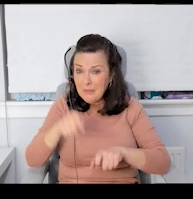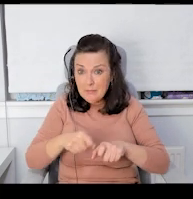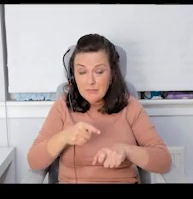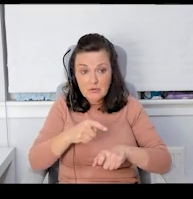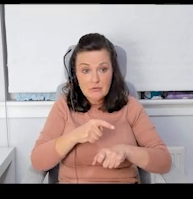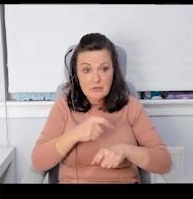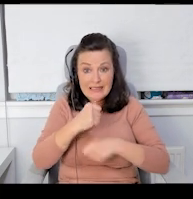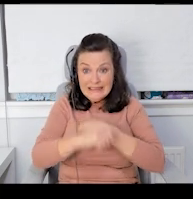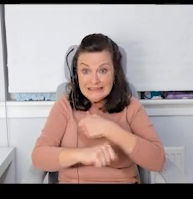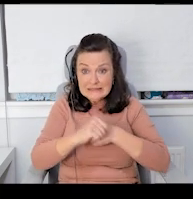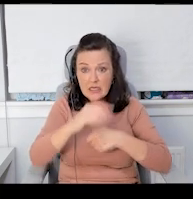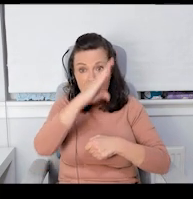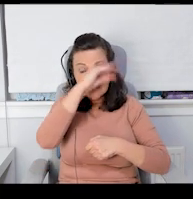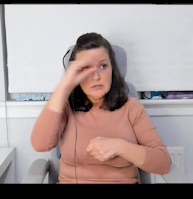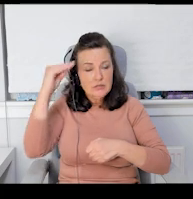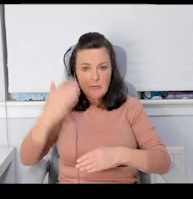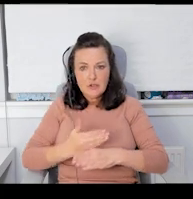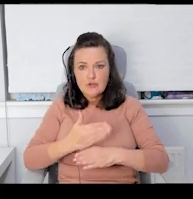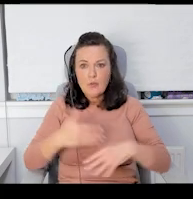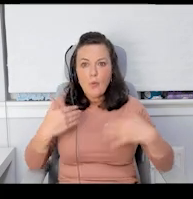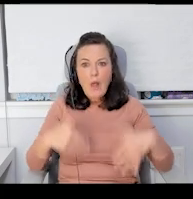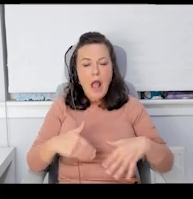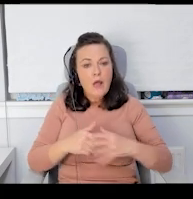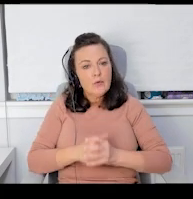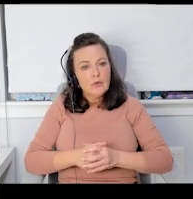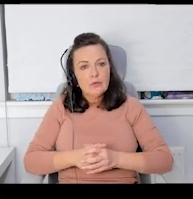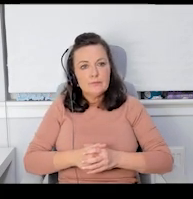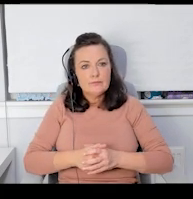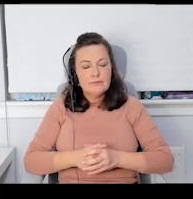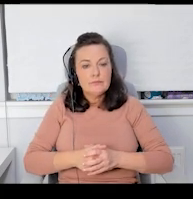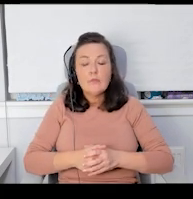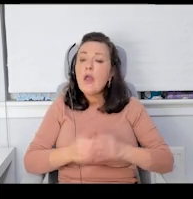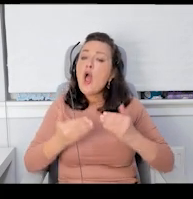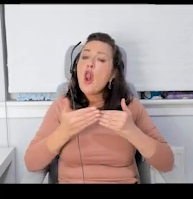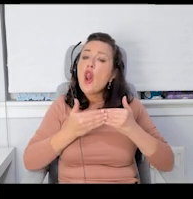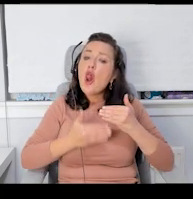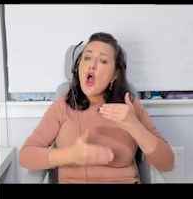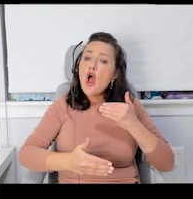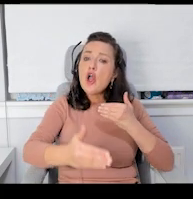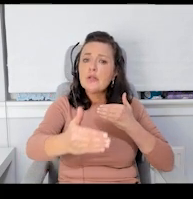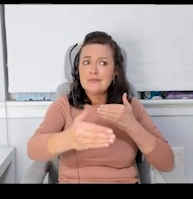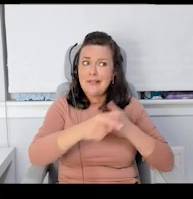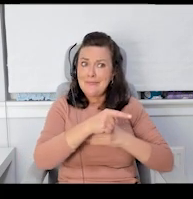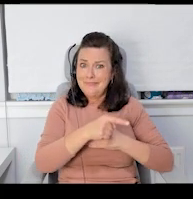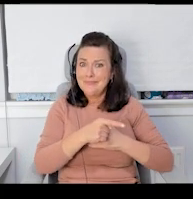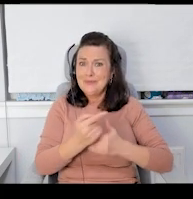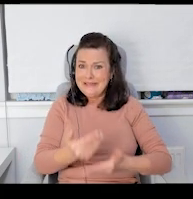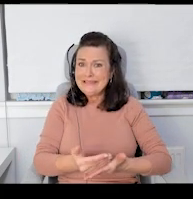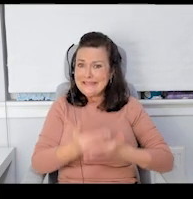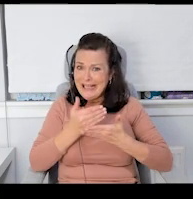also is clear that it saves money for the employer longer term on a purely financial basis. Having a social